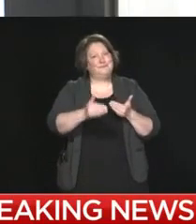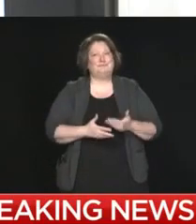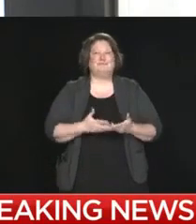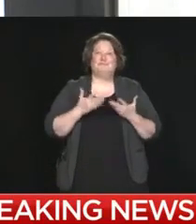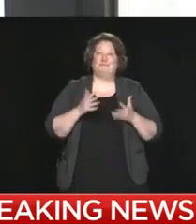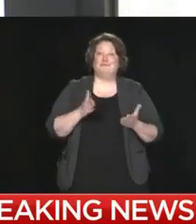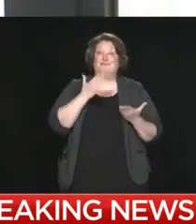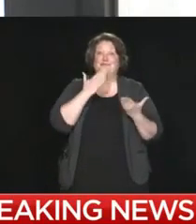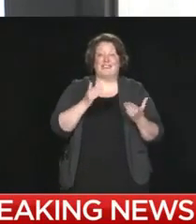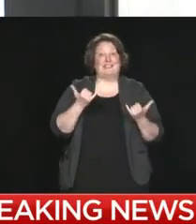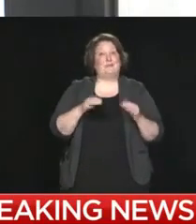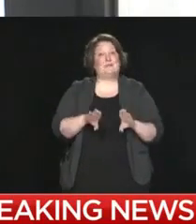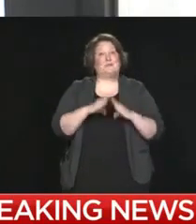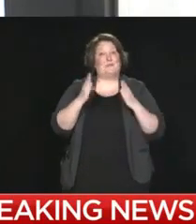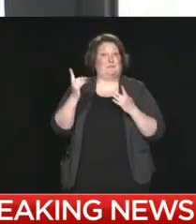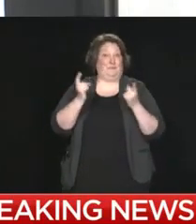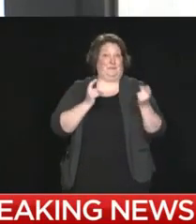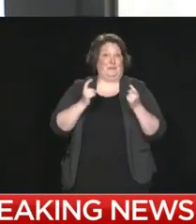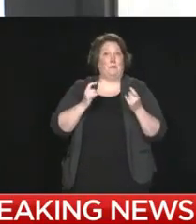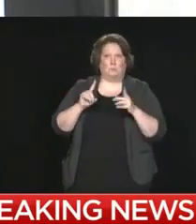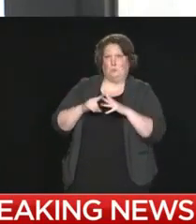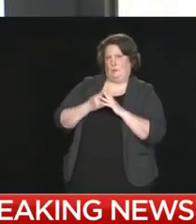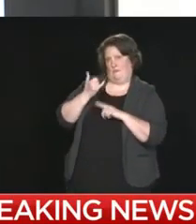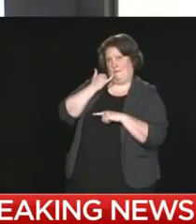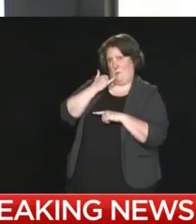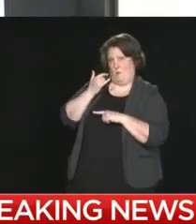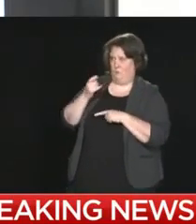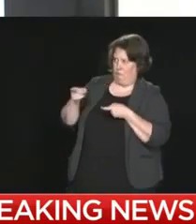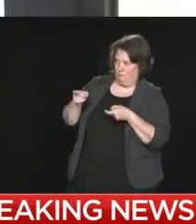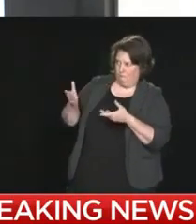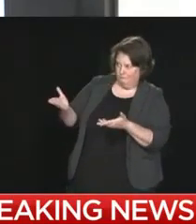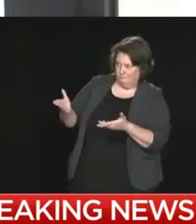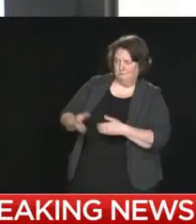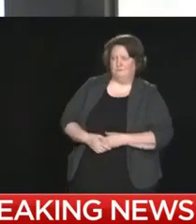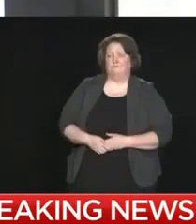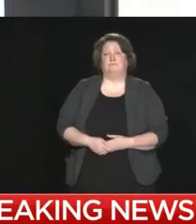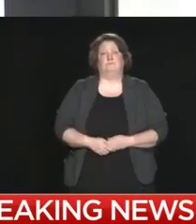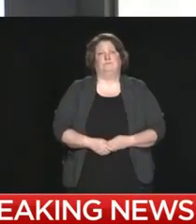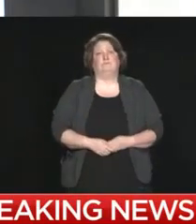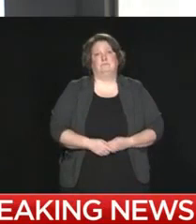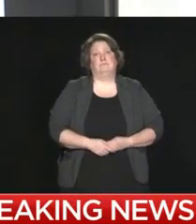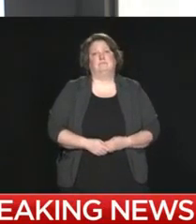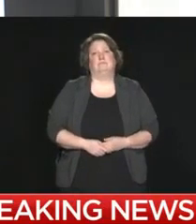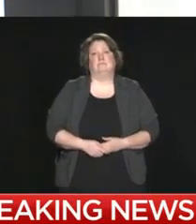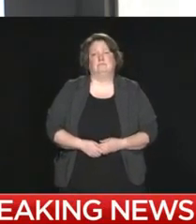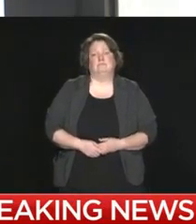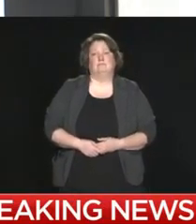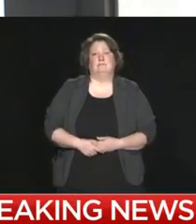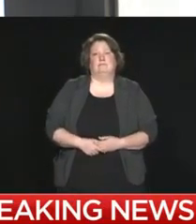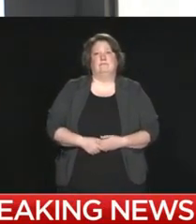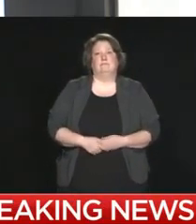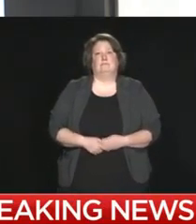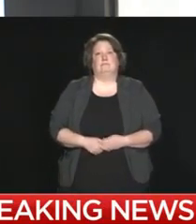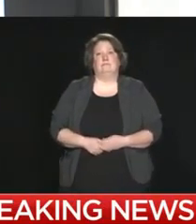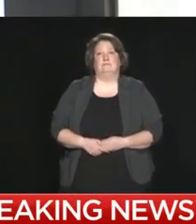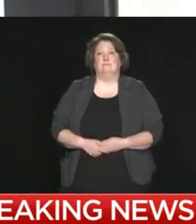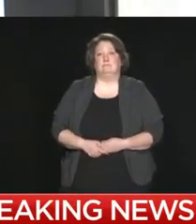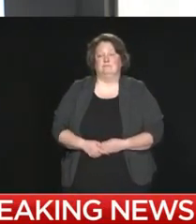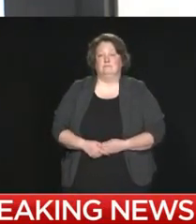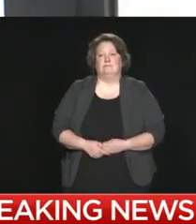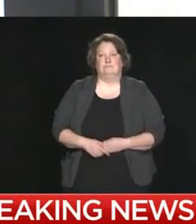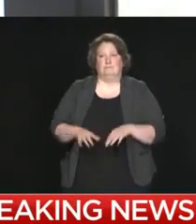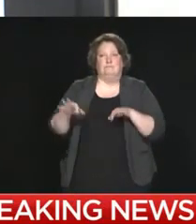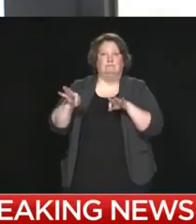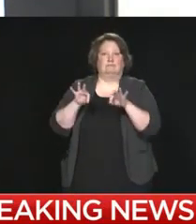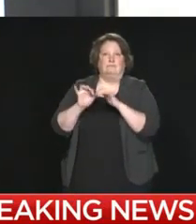you. Question period. Operator. Thank you. Merci. For questions, star one. Pour